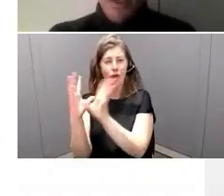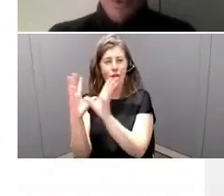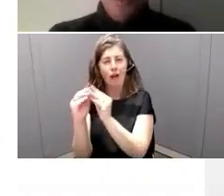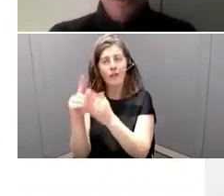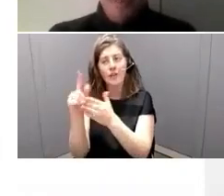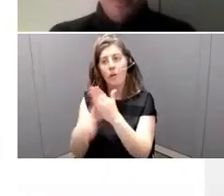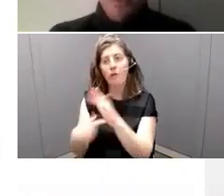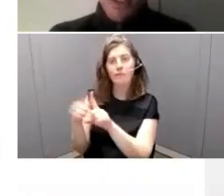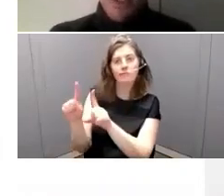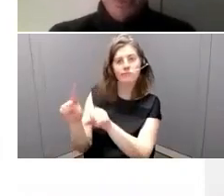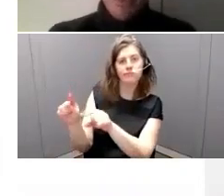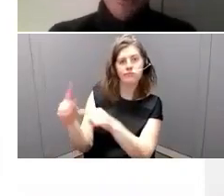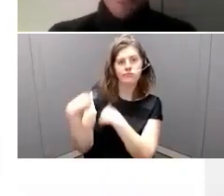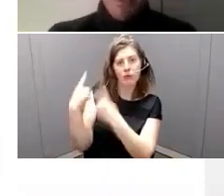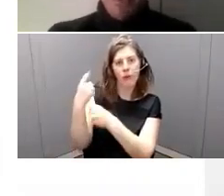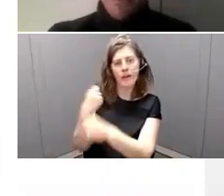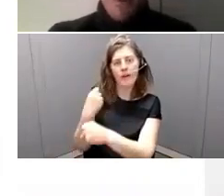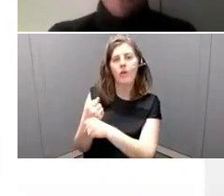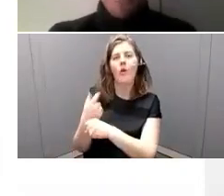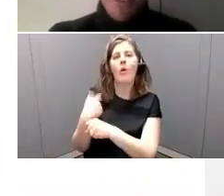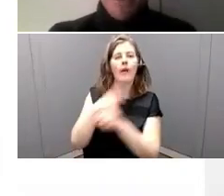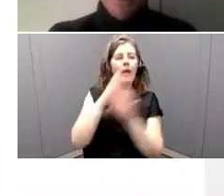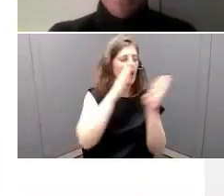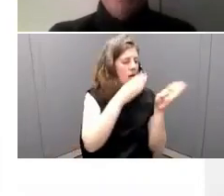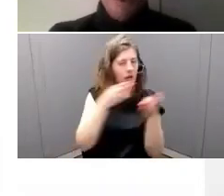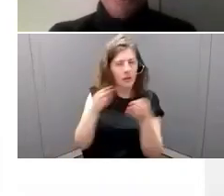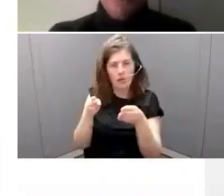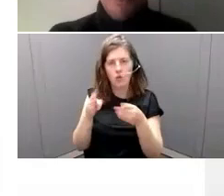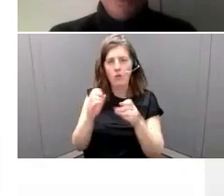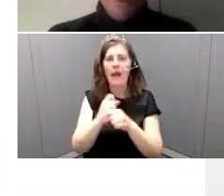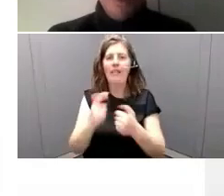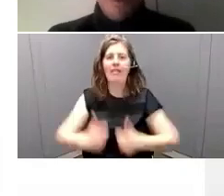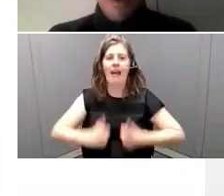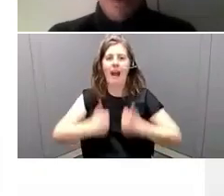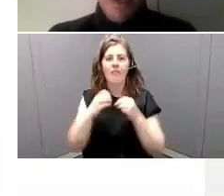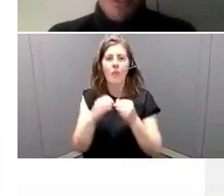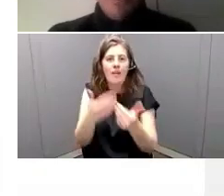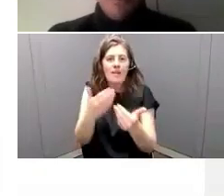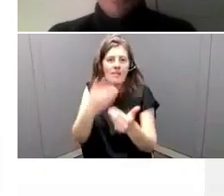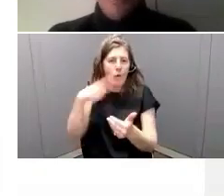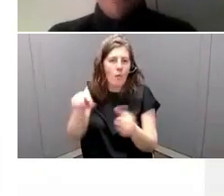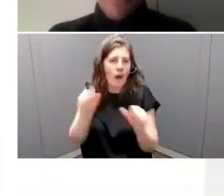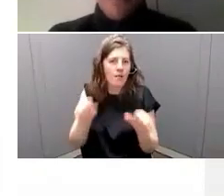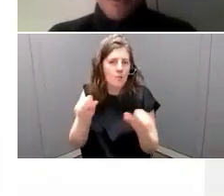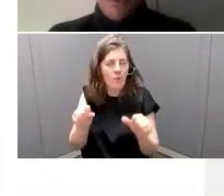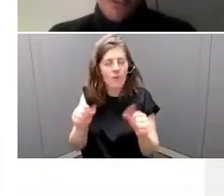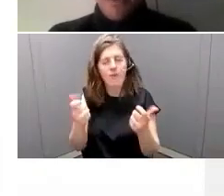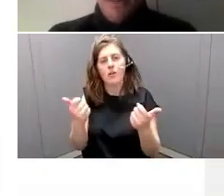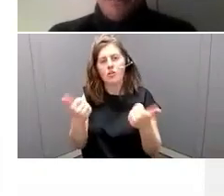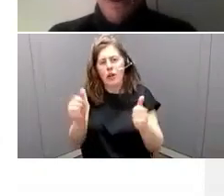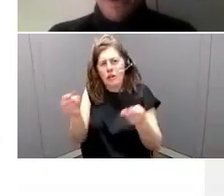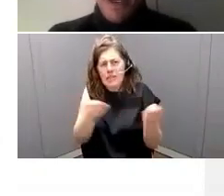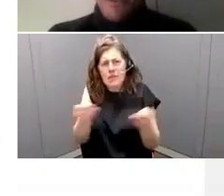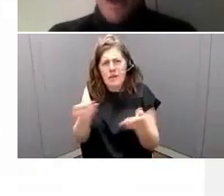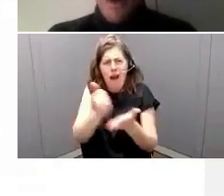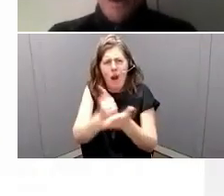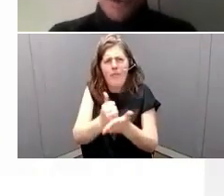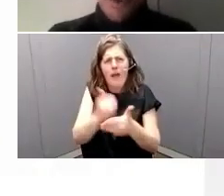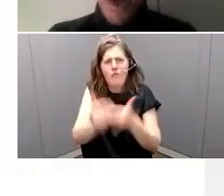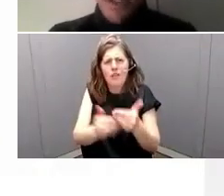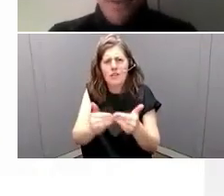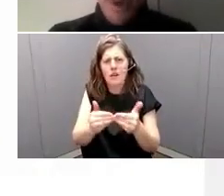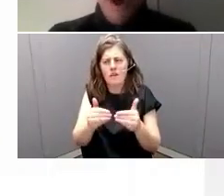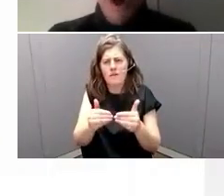doing, we've pivoted into making life as easy as possible, and we try to facilitate that process